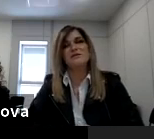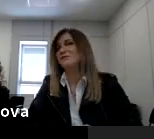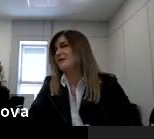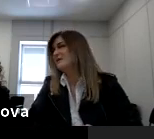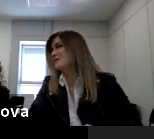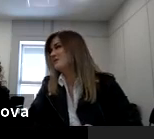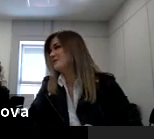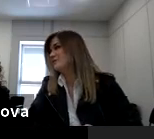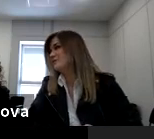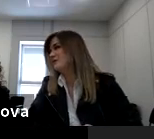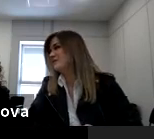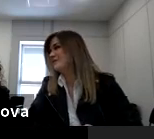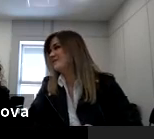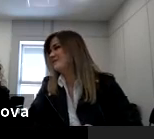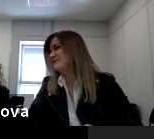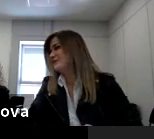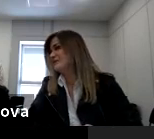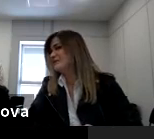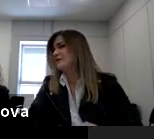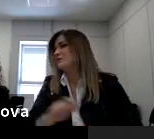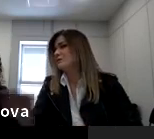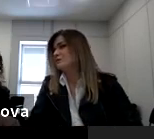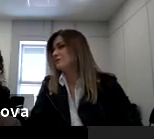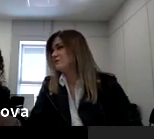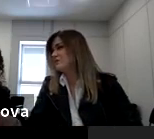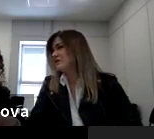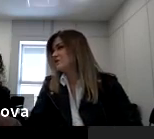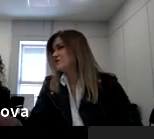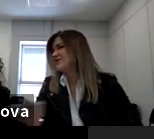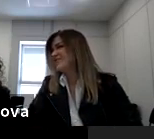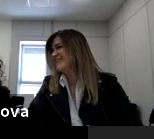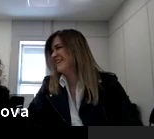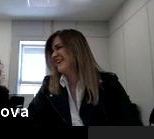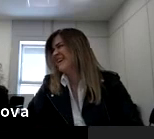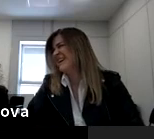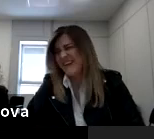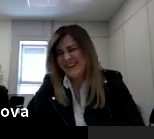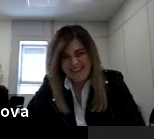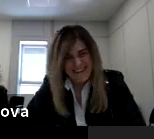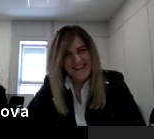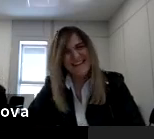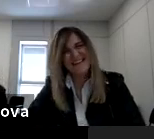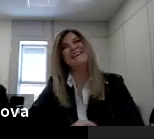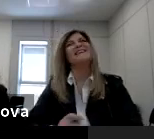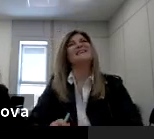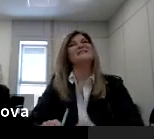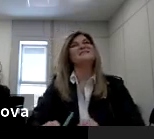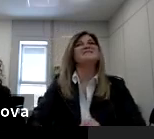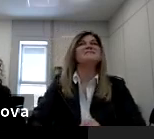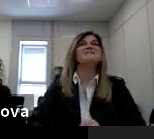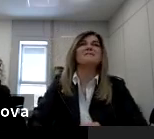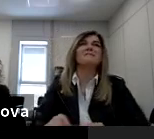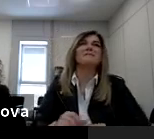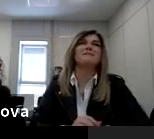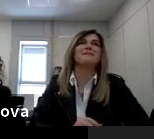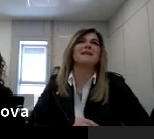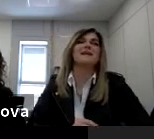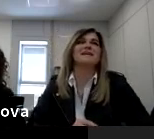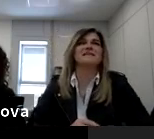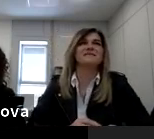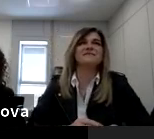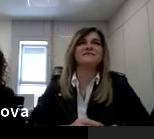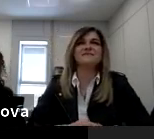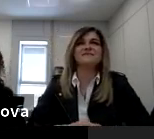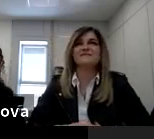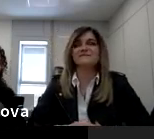question. Uliana will clarify. Okay. You will? You can draw sketch. I can draw a sketch, yes. You can just